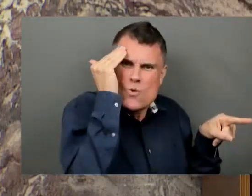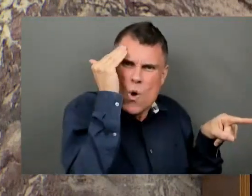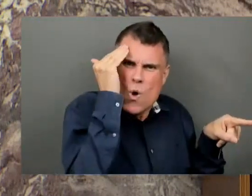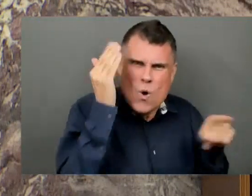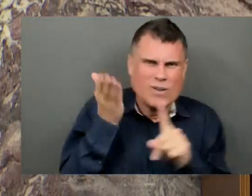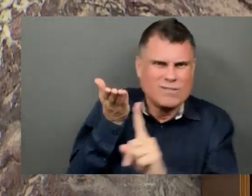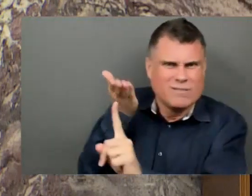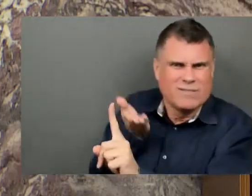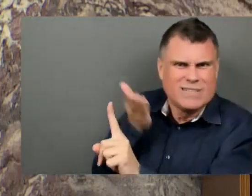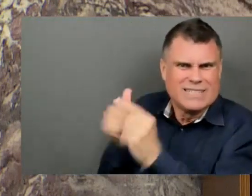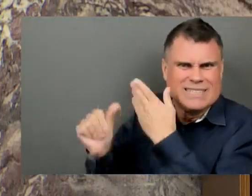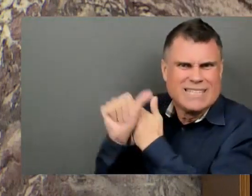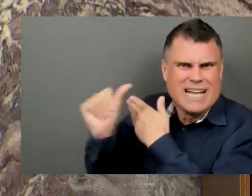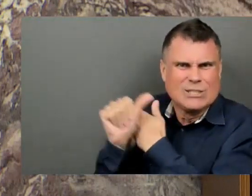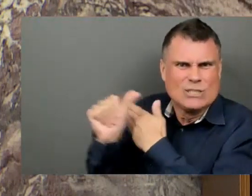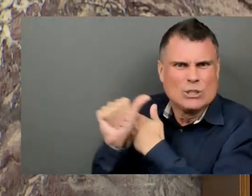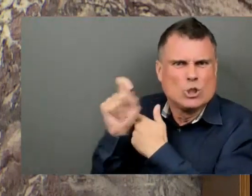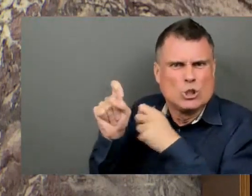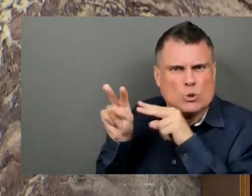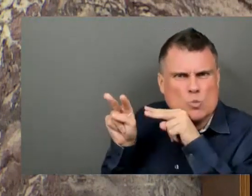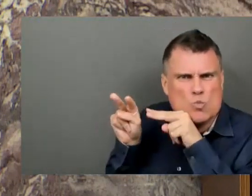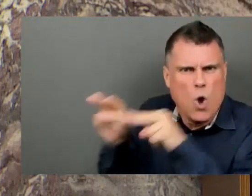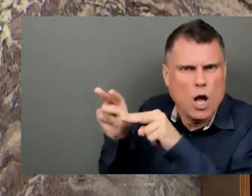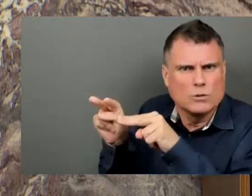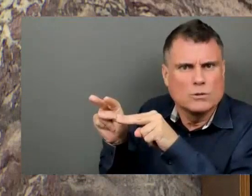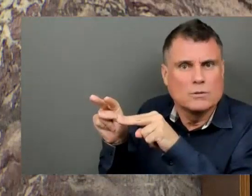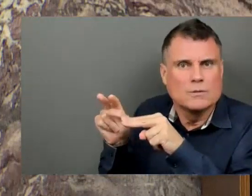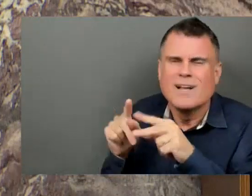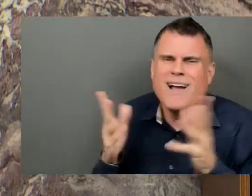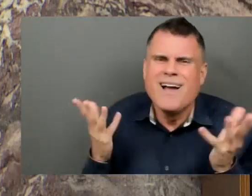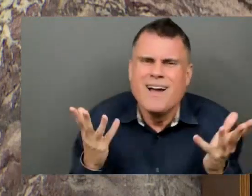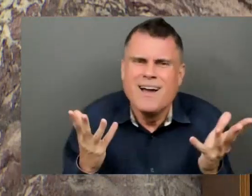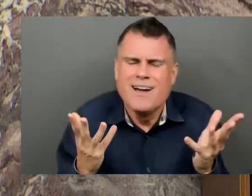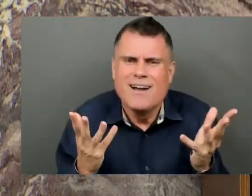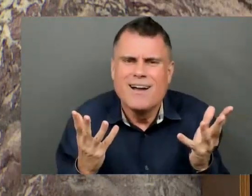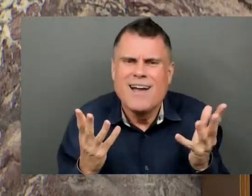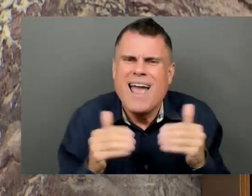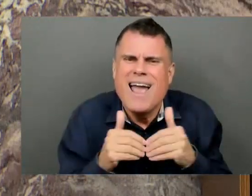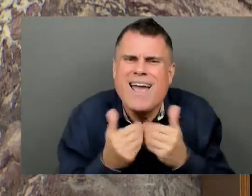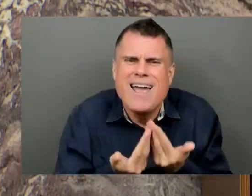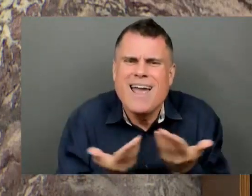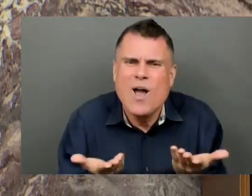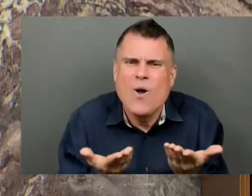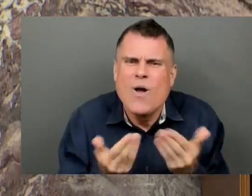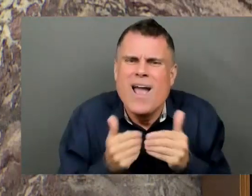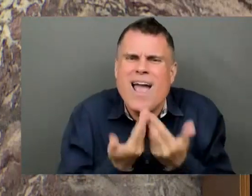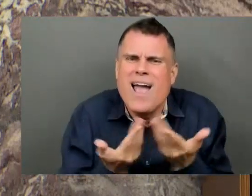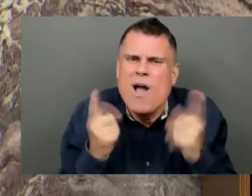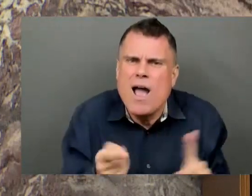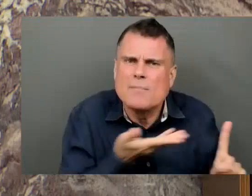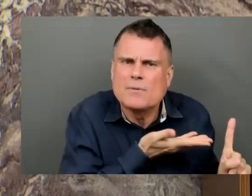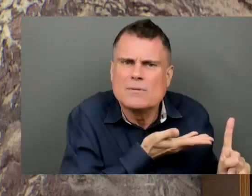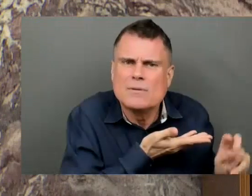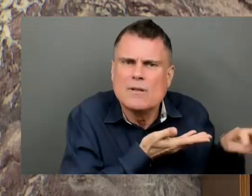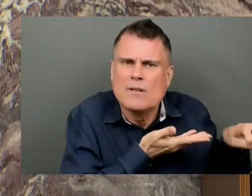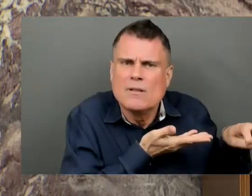can this NDP government have allowed this total failure to